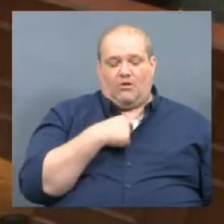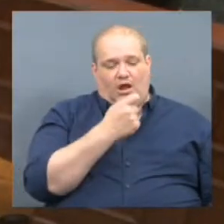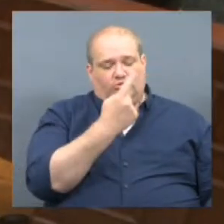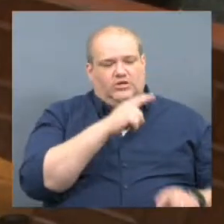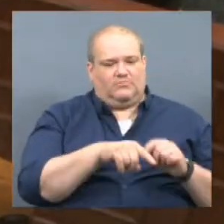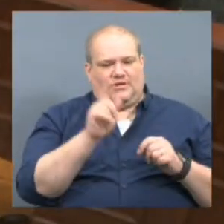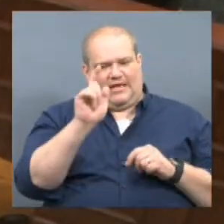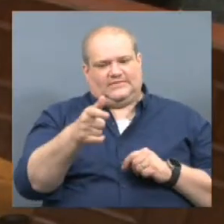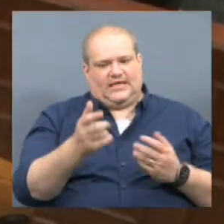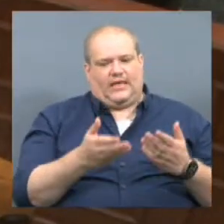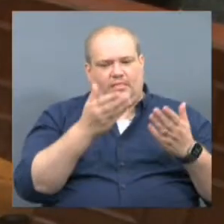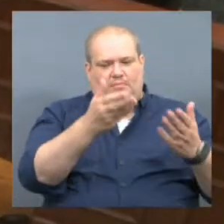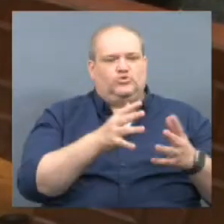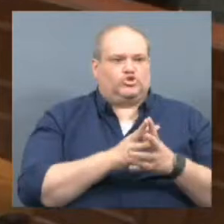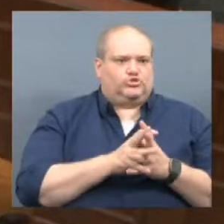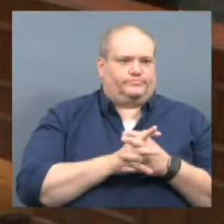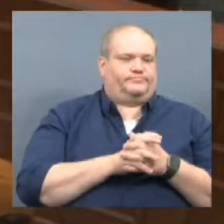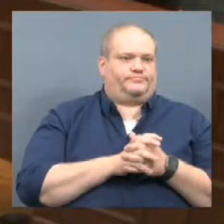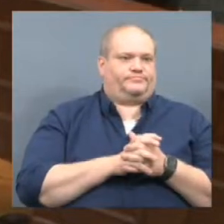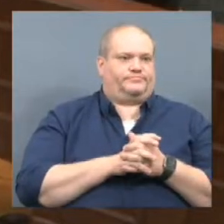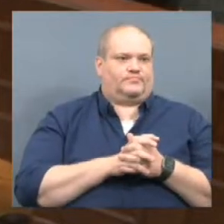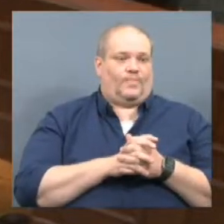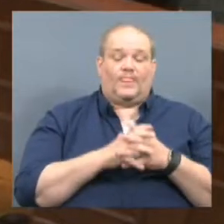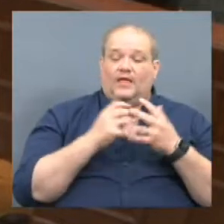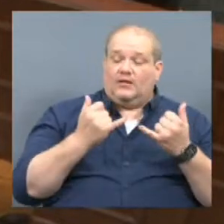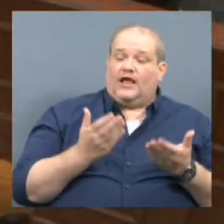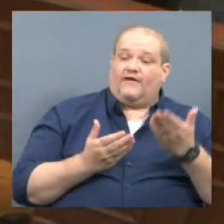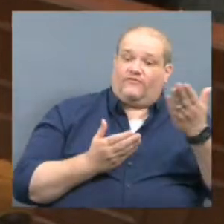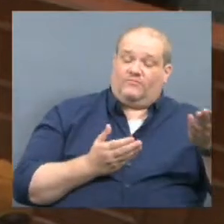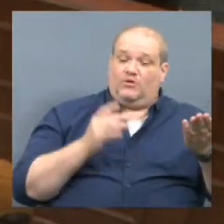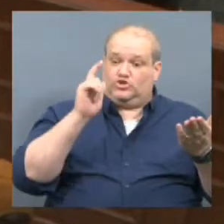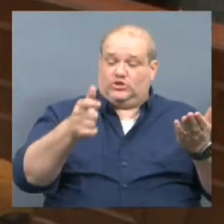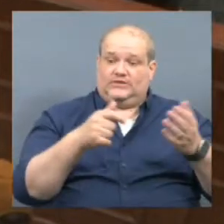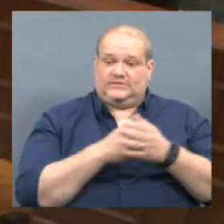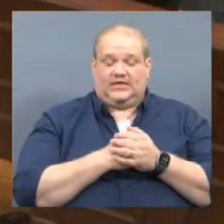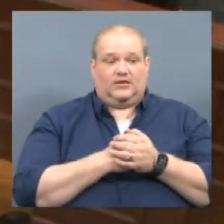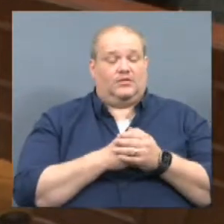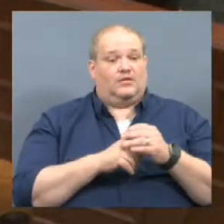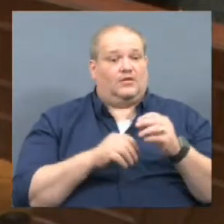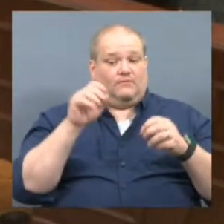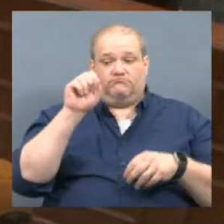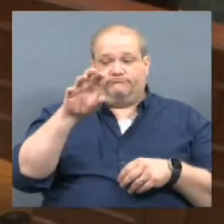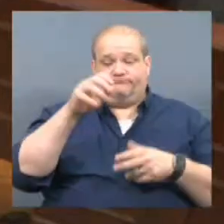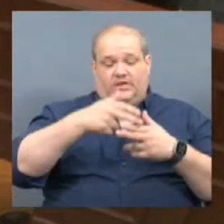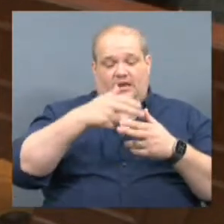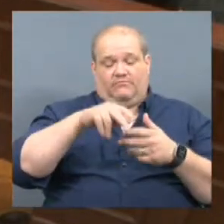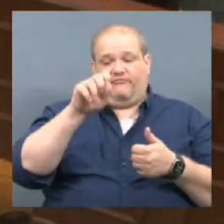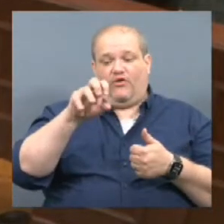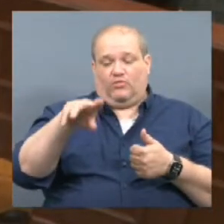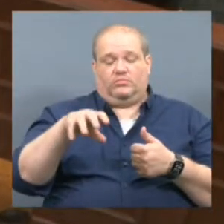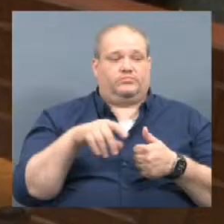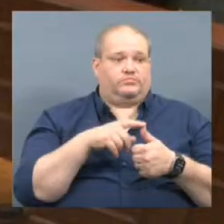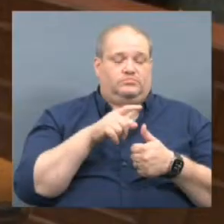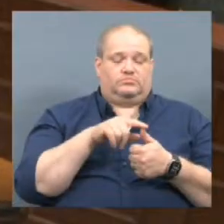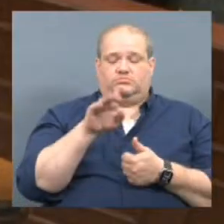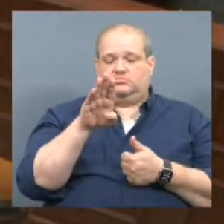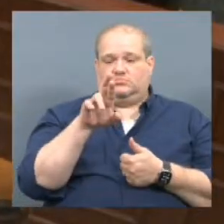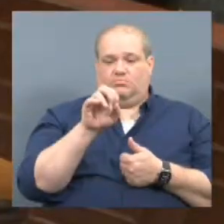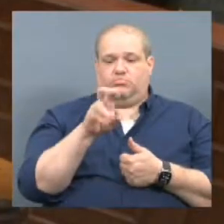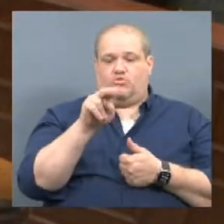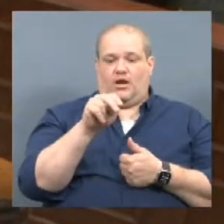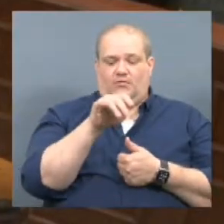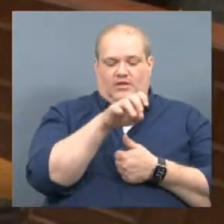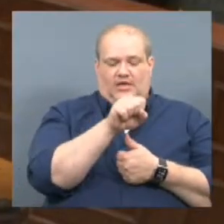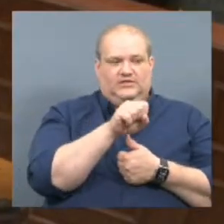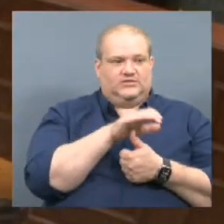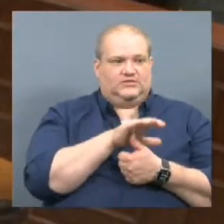I second that motion. all right, so we do have a motion on the table and a second. May I get a roll call vote, please? Commissioner Brown,